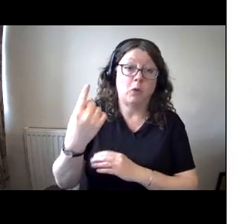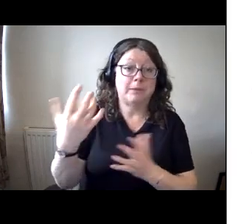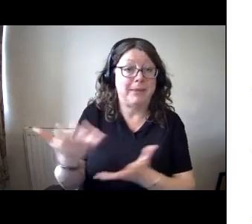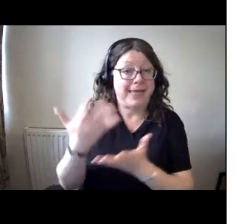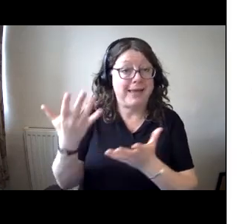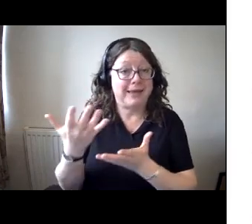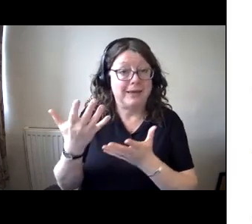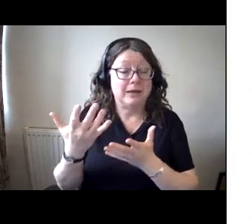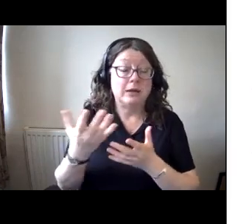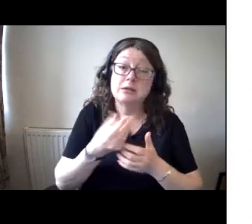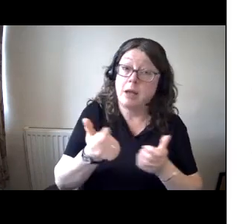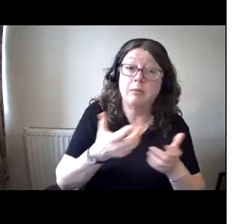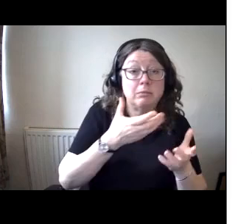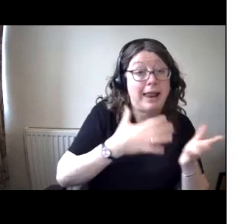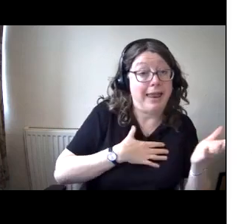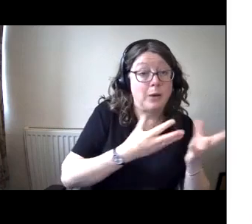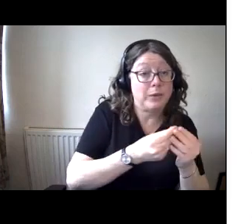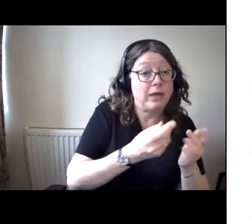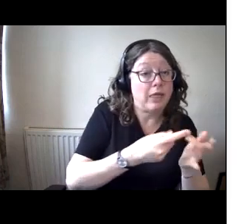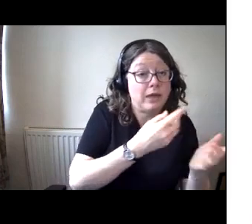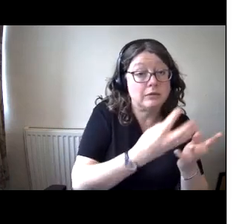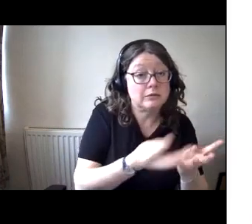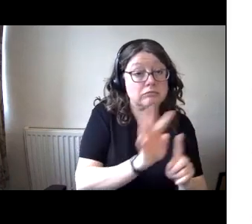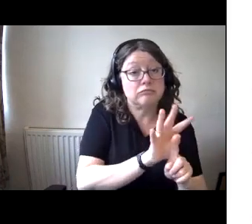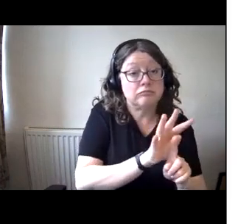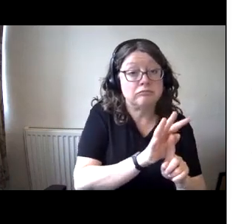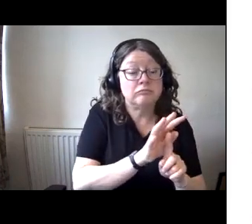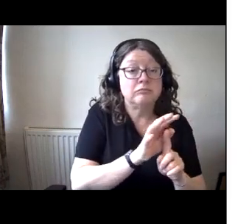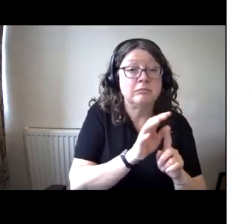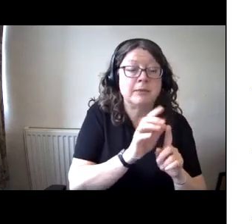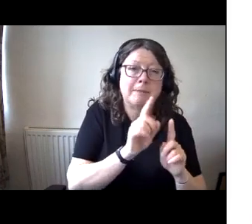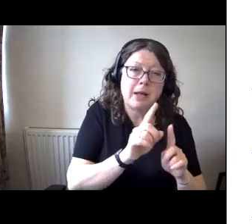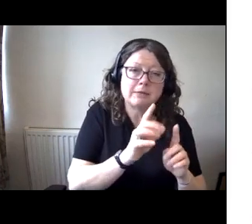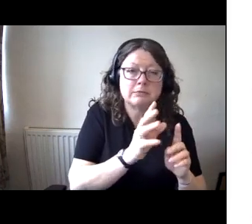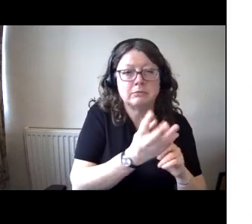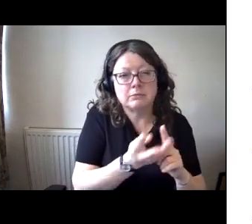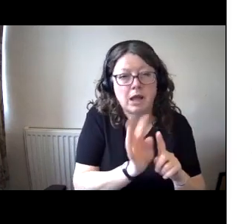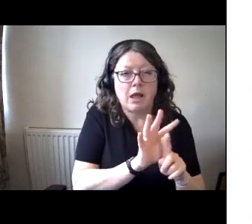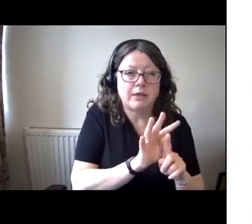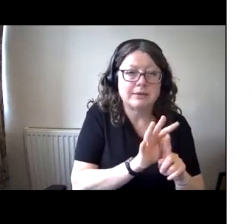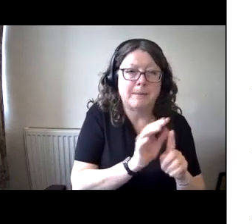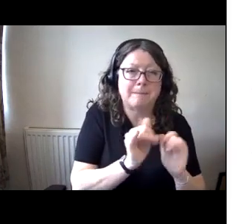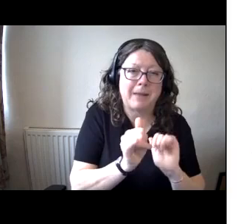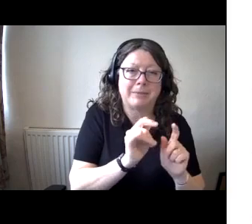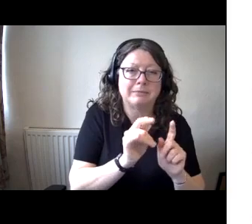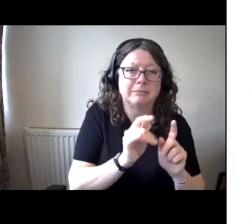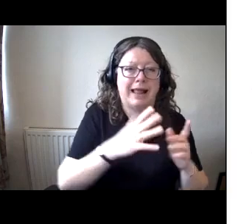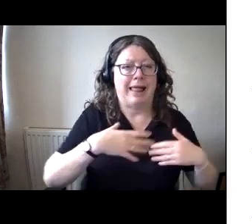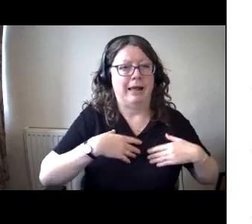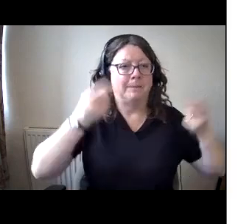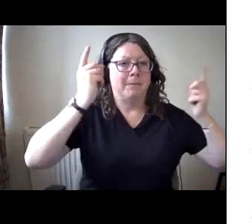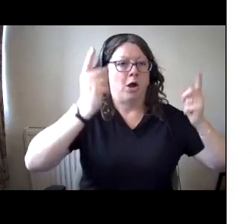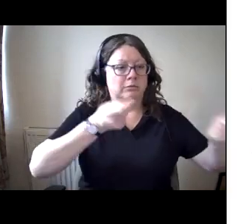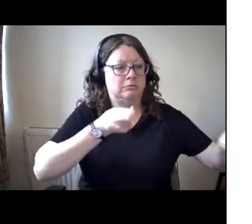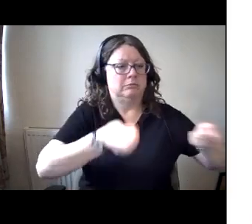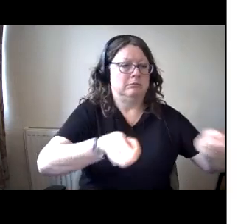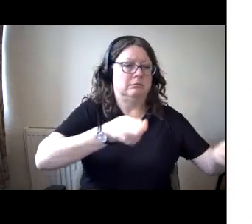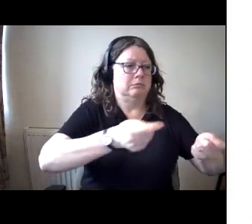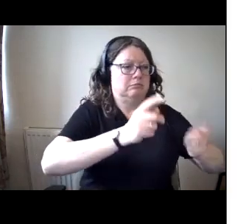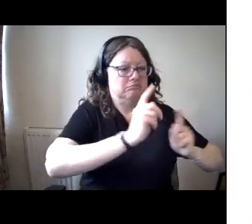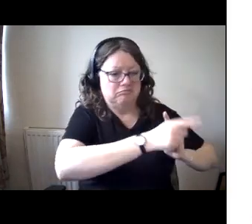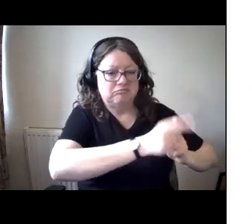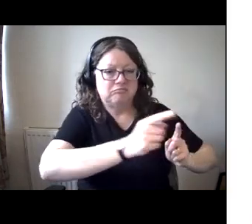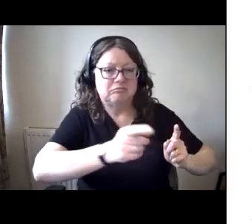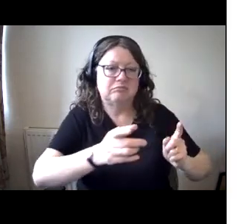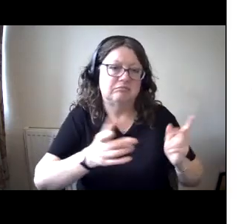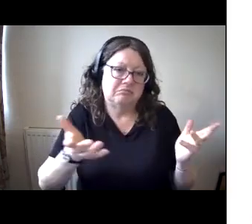for some it might be that when they are playing with others, it's on their terms. It's when they are comfortable to do so. Some